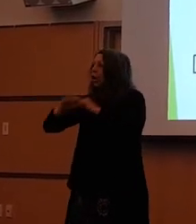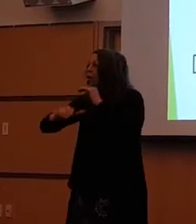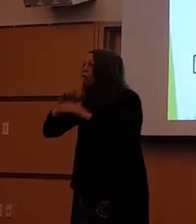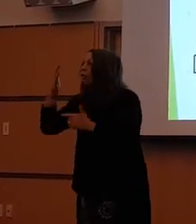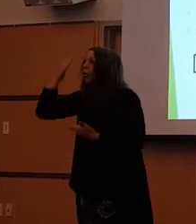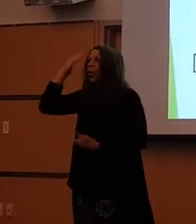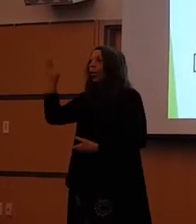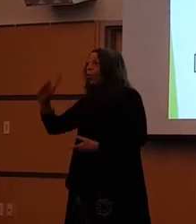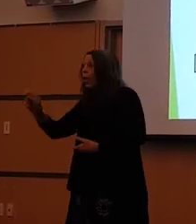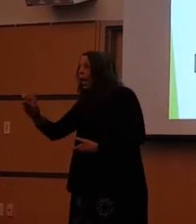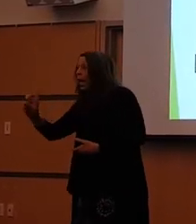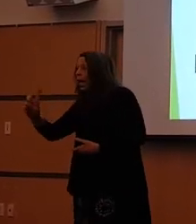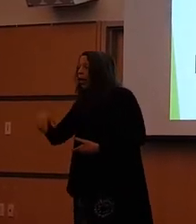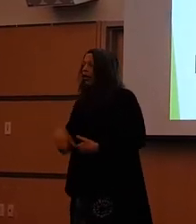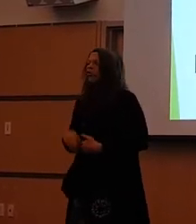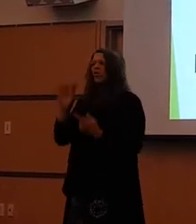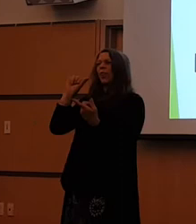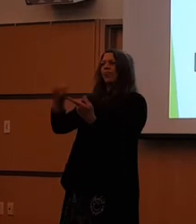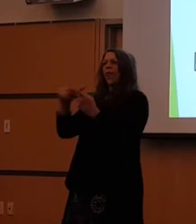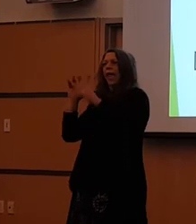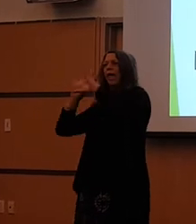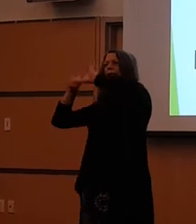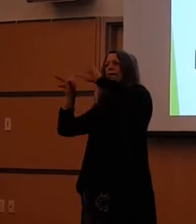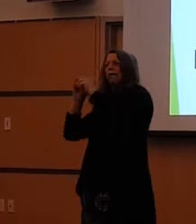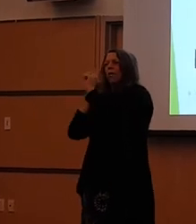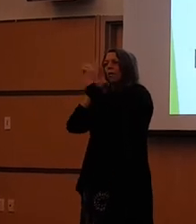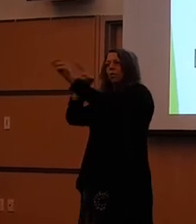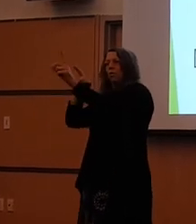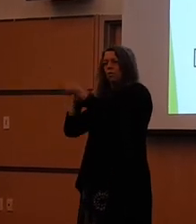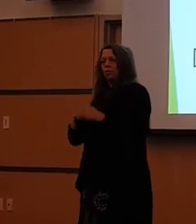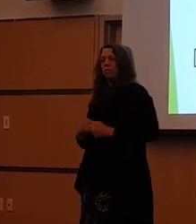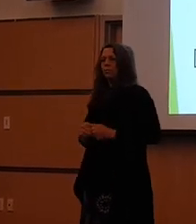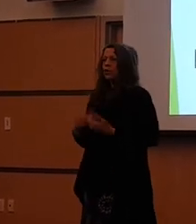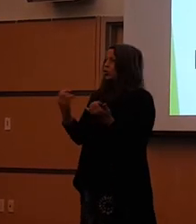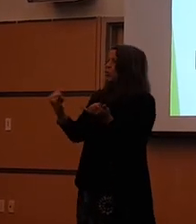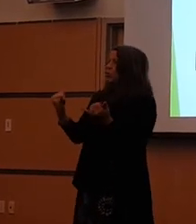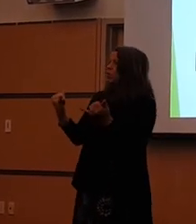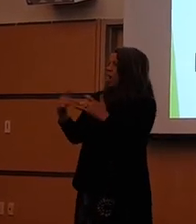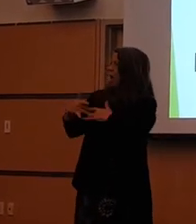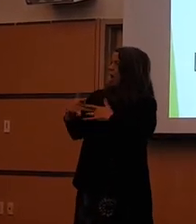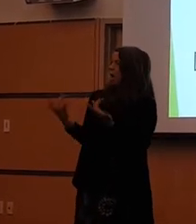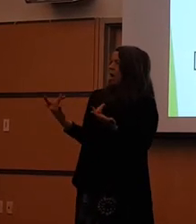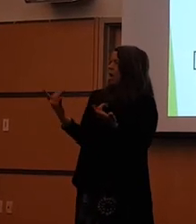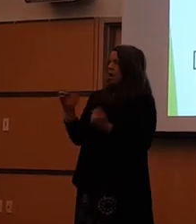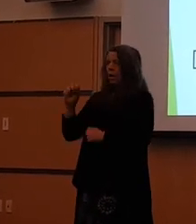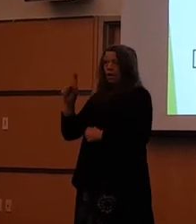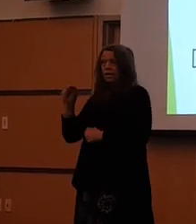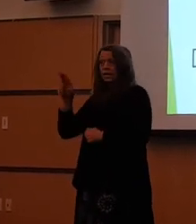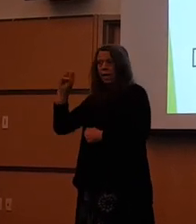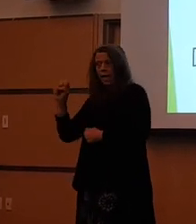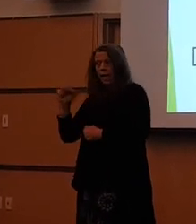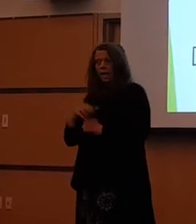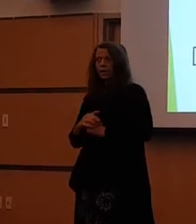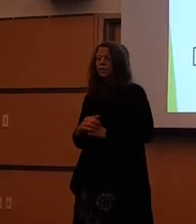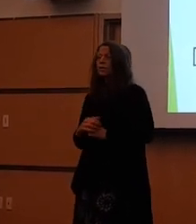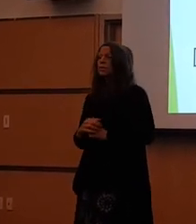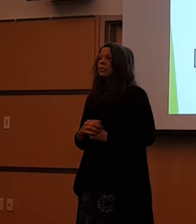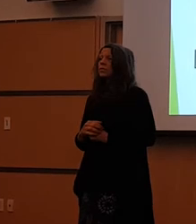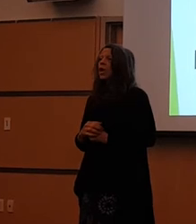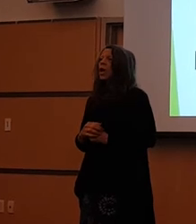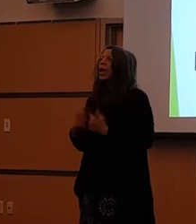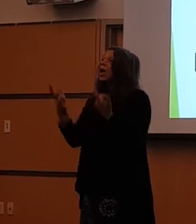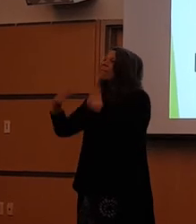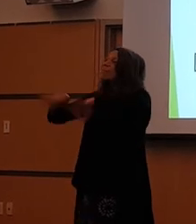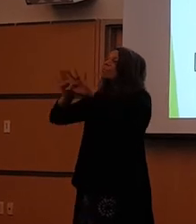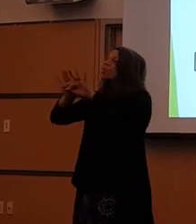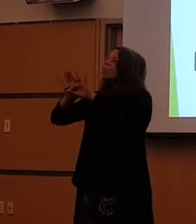How is it done? Well, first of all, I want it to be something that is going to be easy to use. It's going to